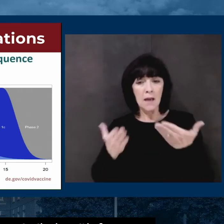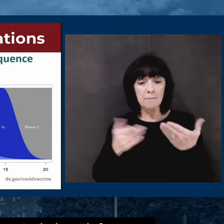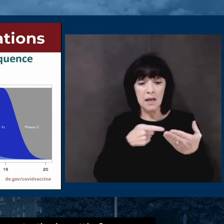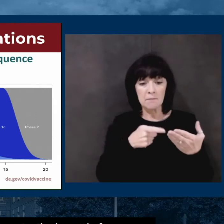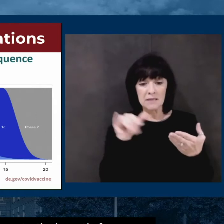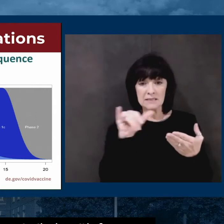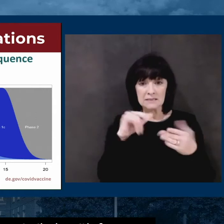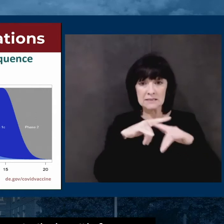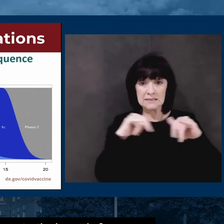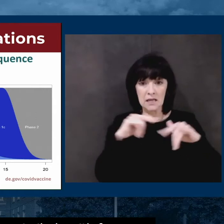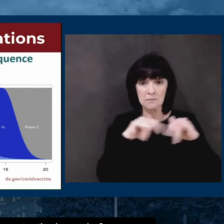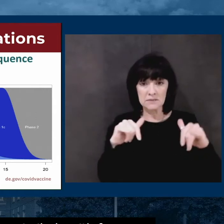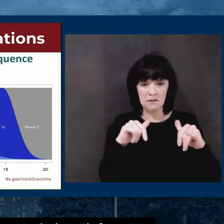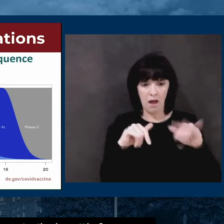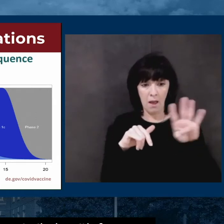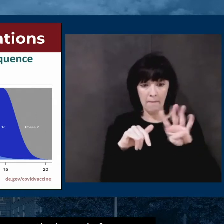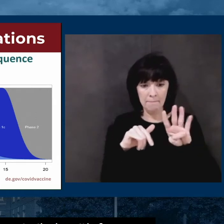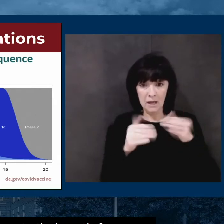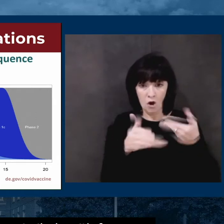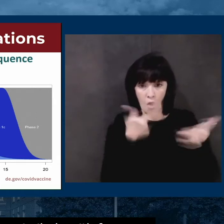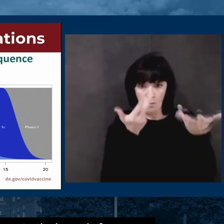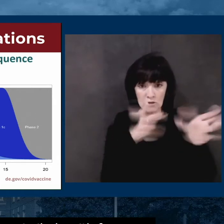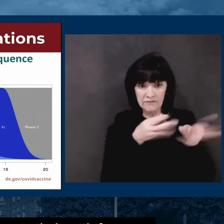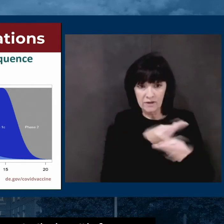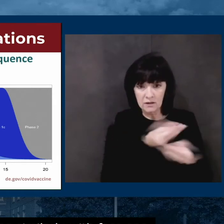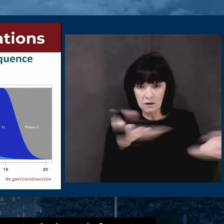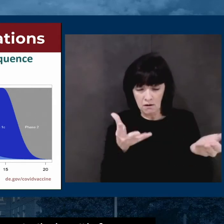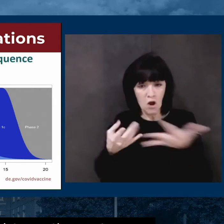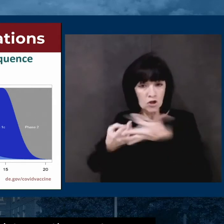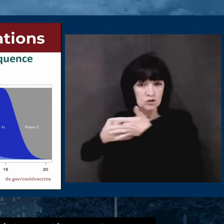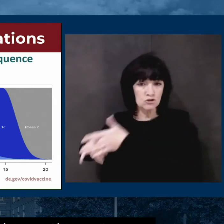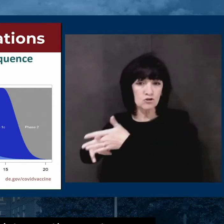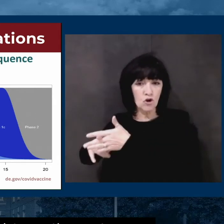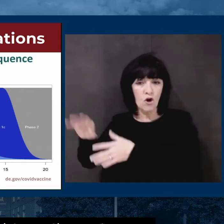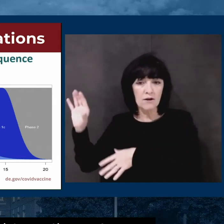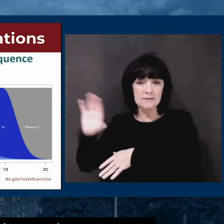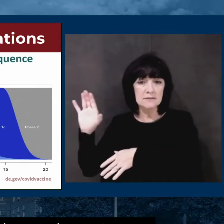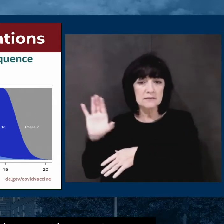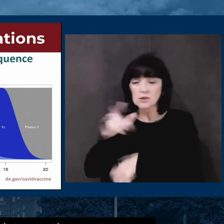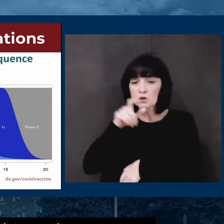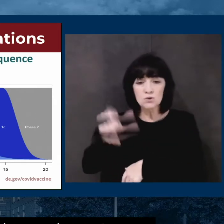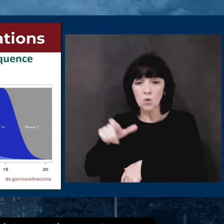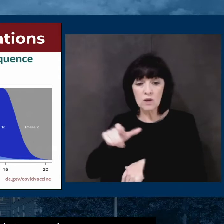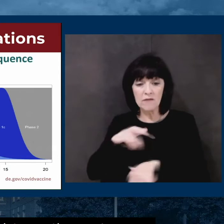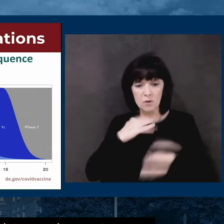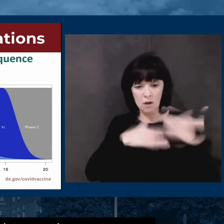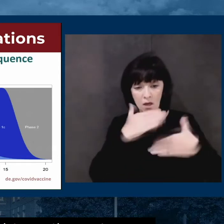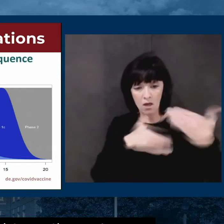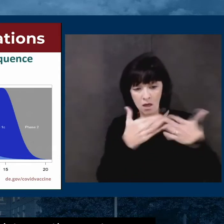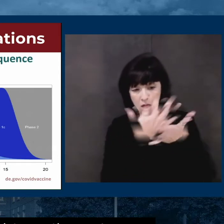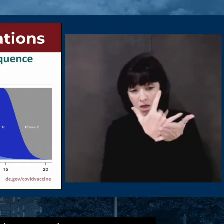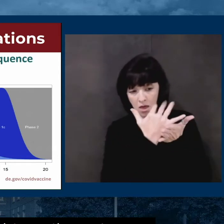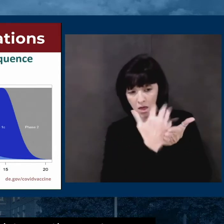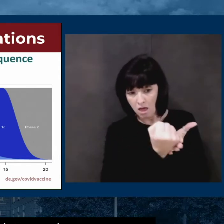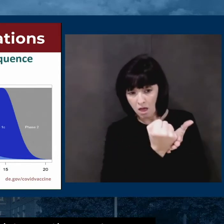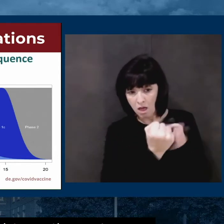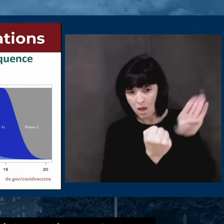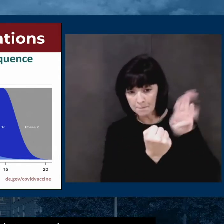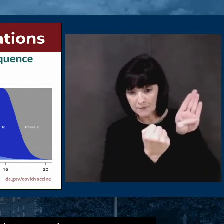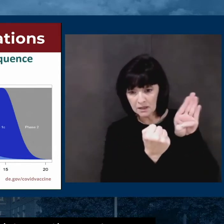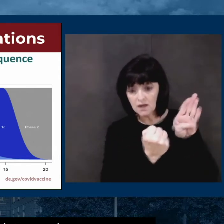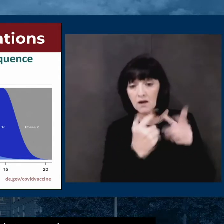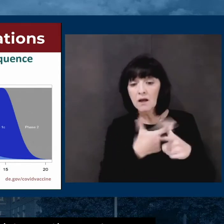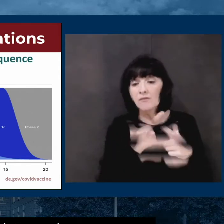of course, you see later on as the vaccine supply increases, you can see around maybe week 10, week 15, we'll start vaccinating more in the